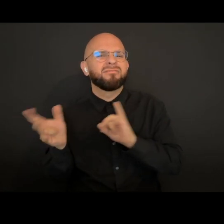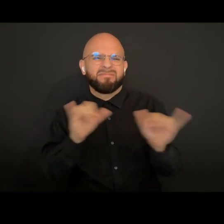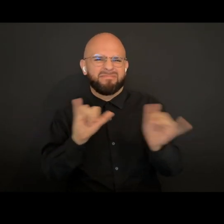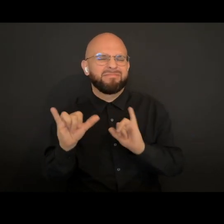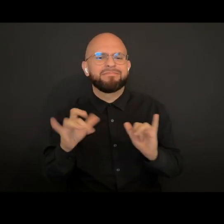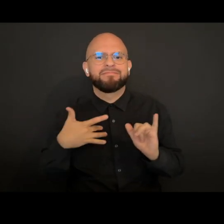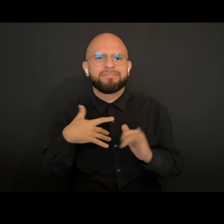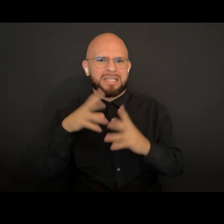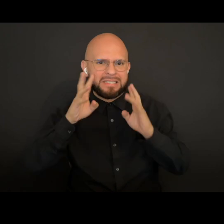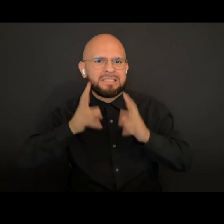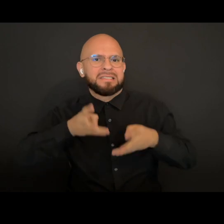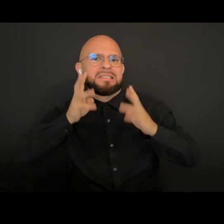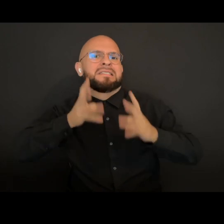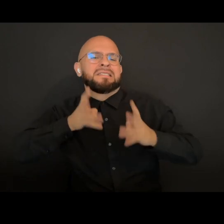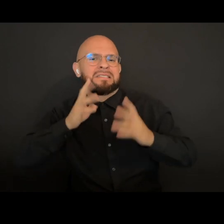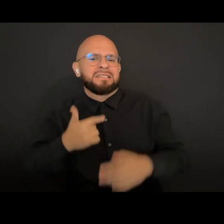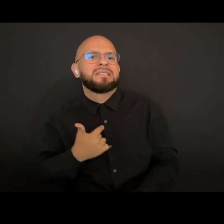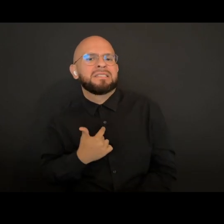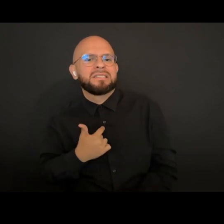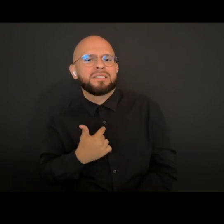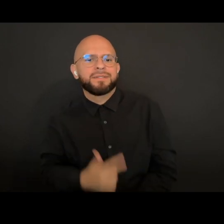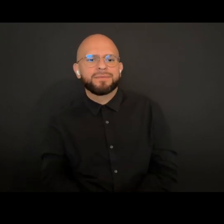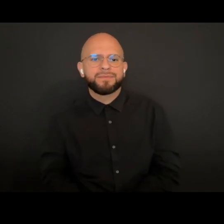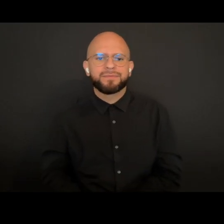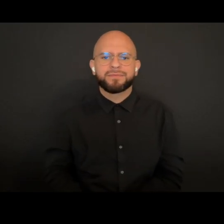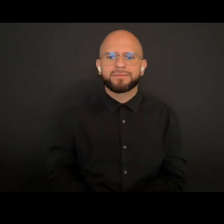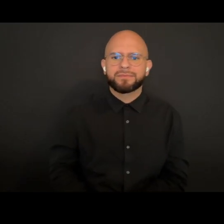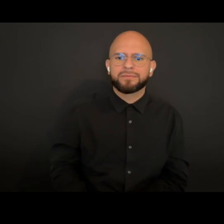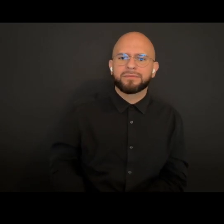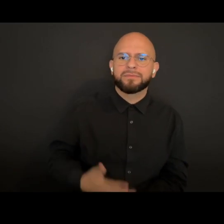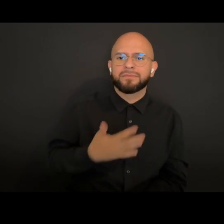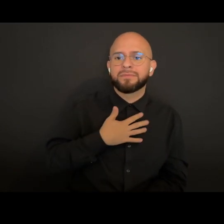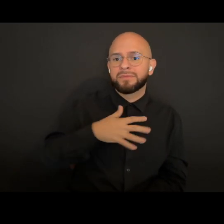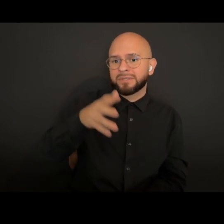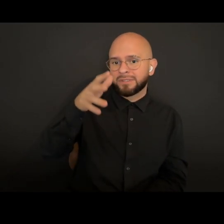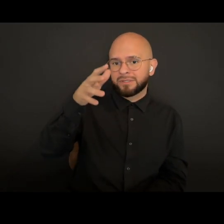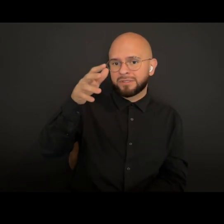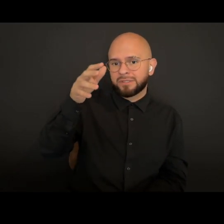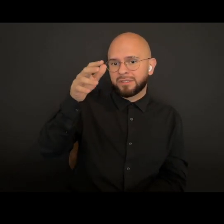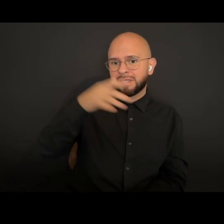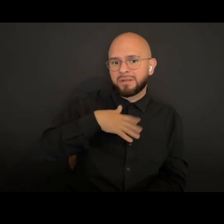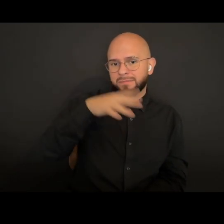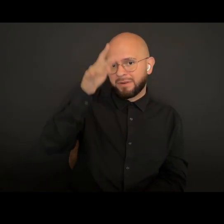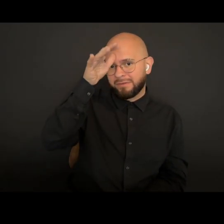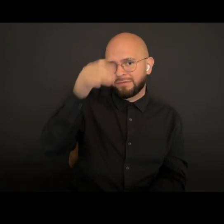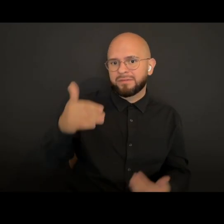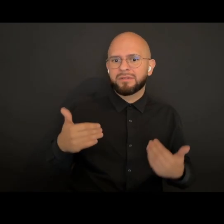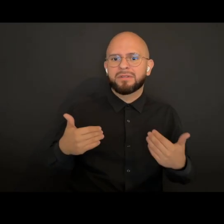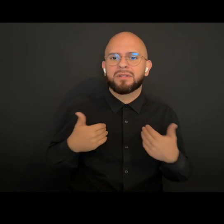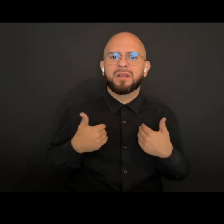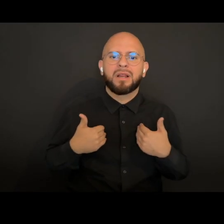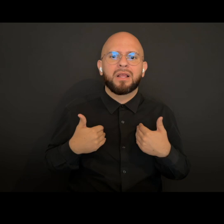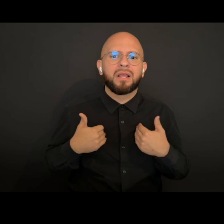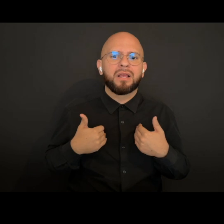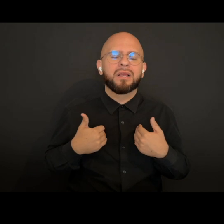off and the tears come really. My father